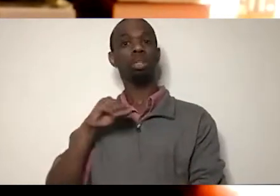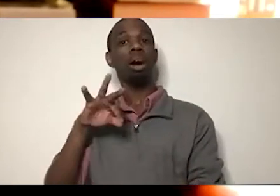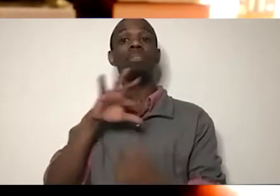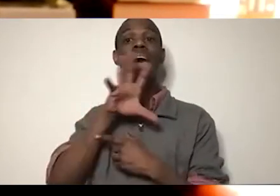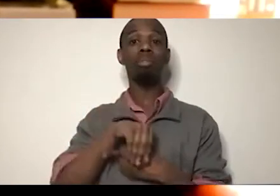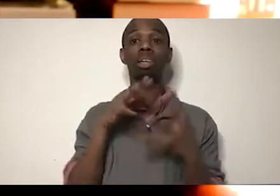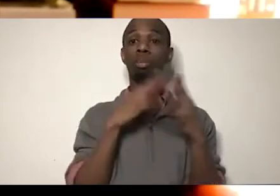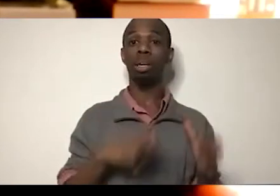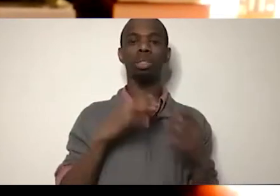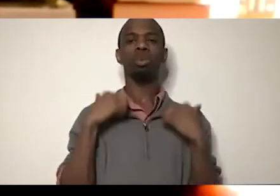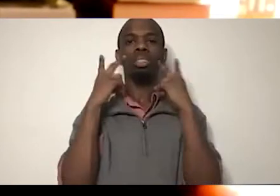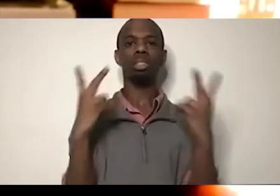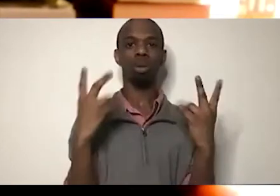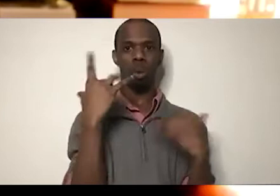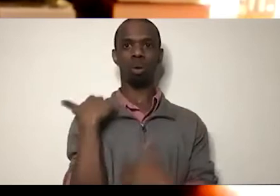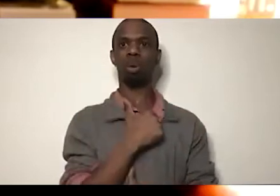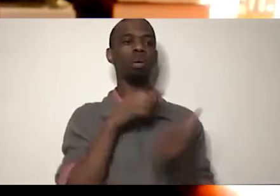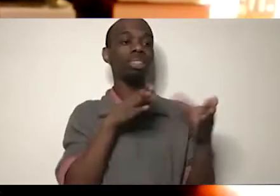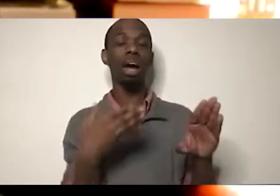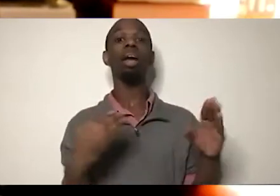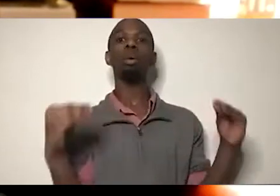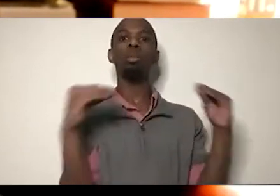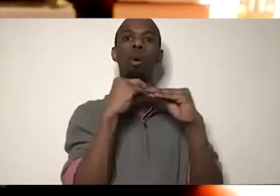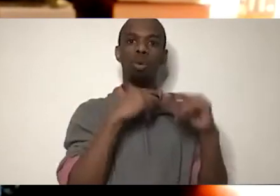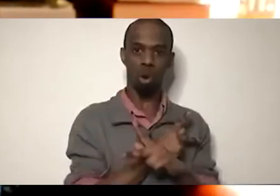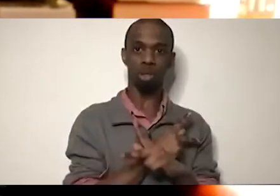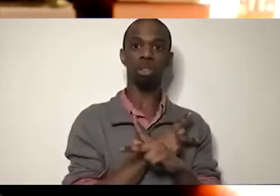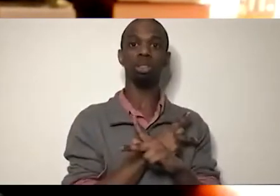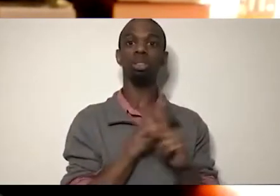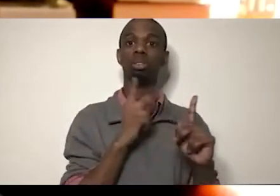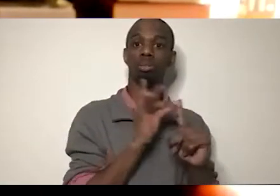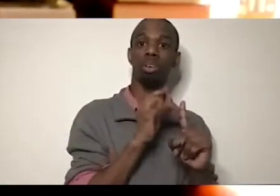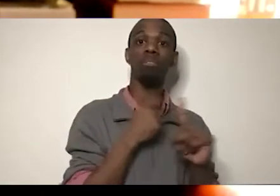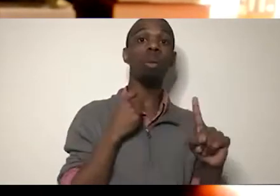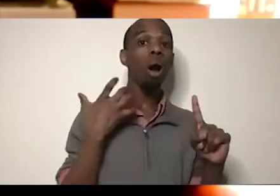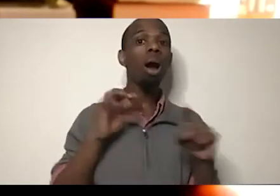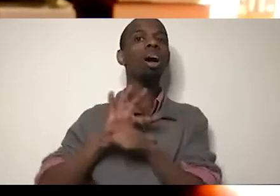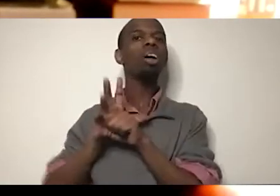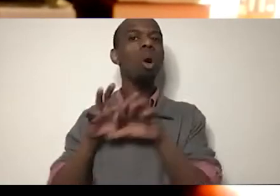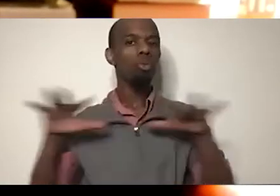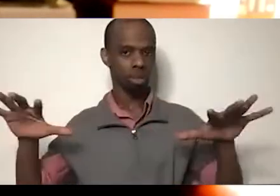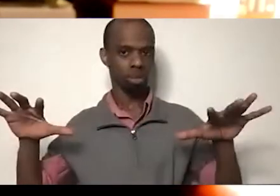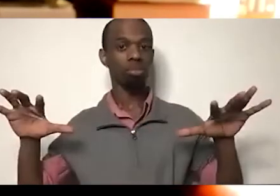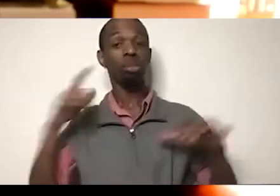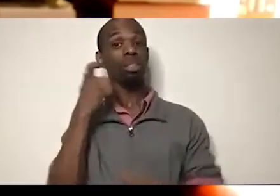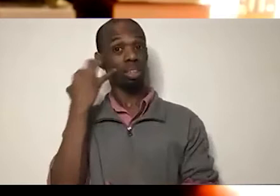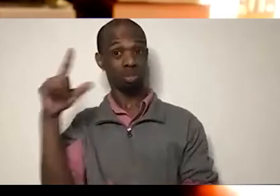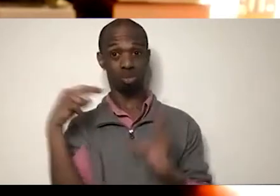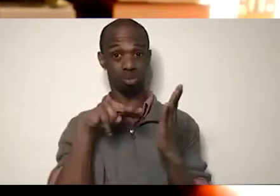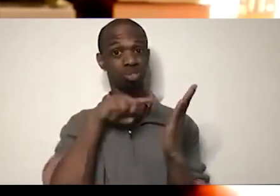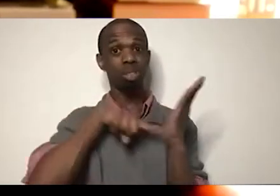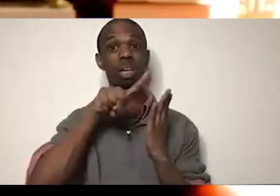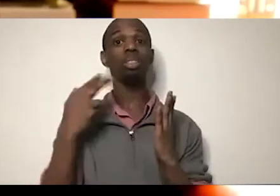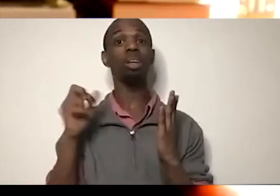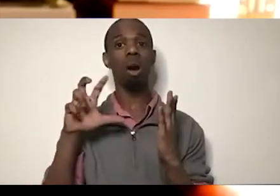Harvard study showed, folks living in the most air polluted communities died and got sick. Mortality